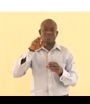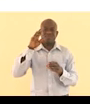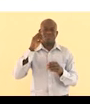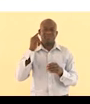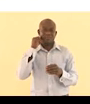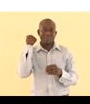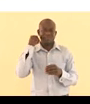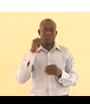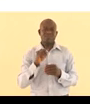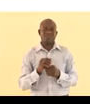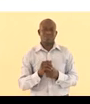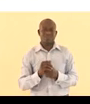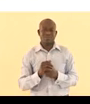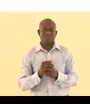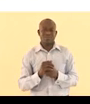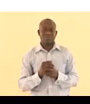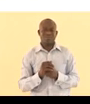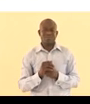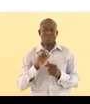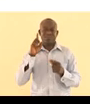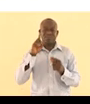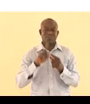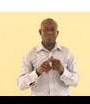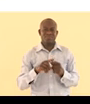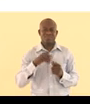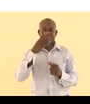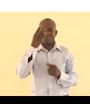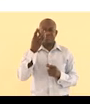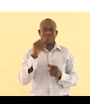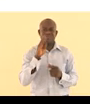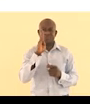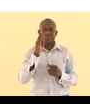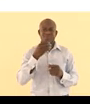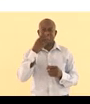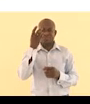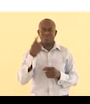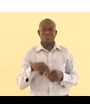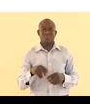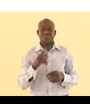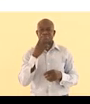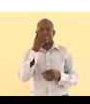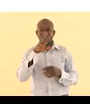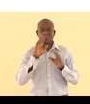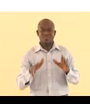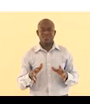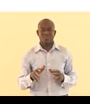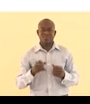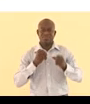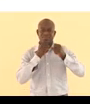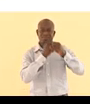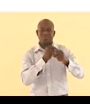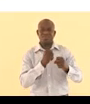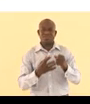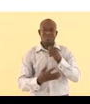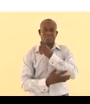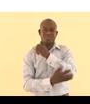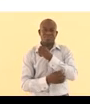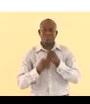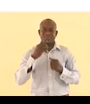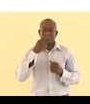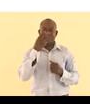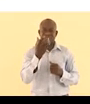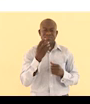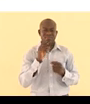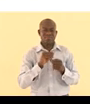ethnic bigotry, male chauvinism, etc. To be the voice of the voiceless in society, defending the poor, and